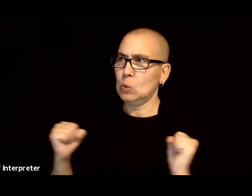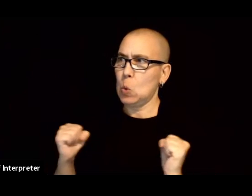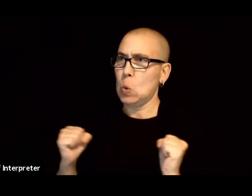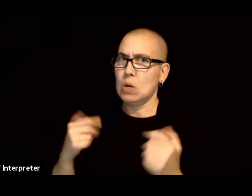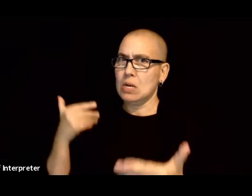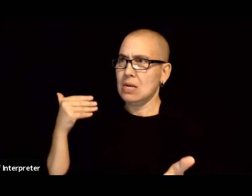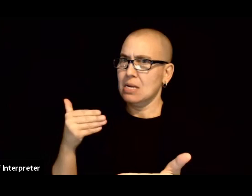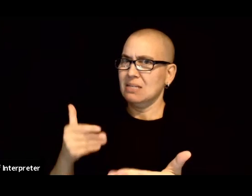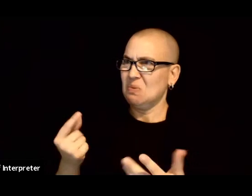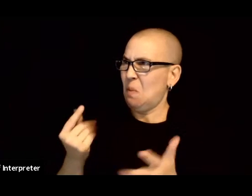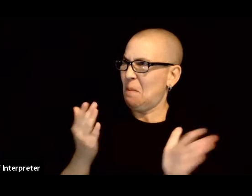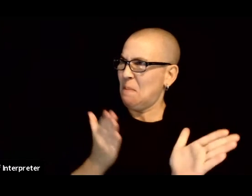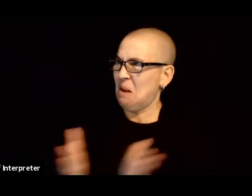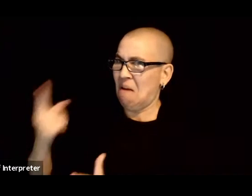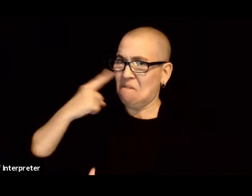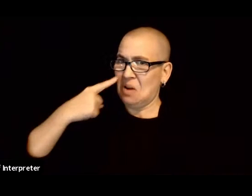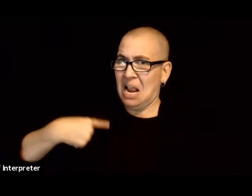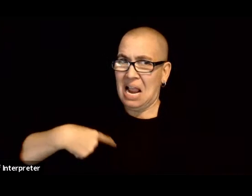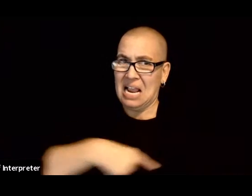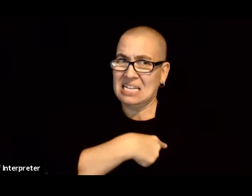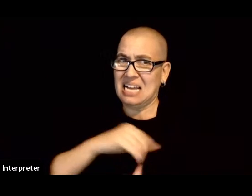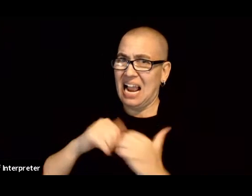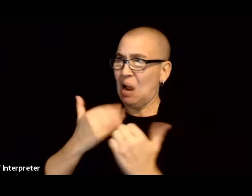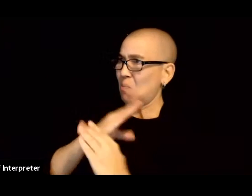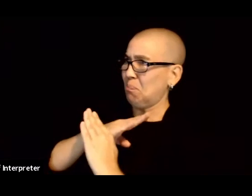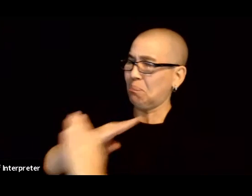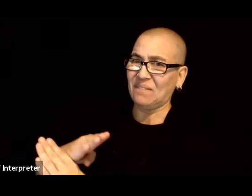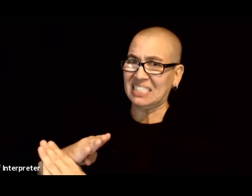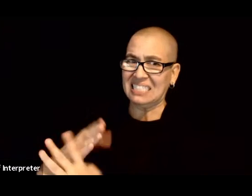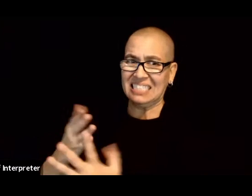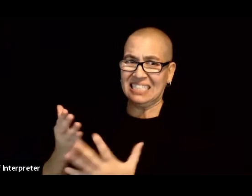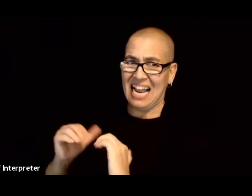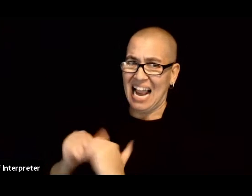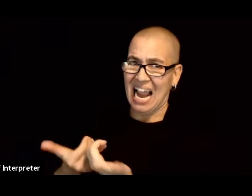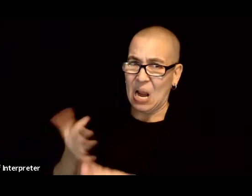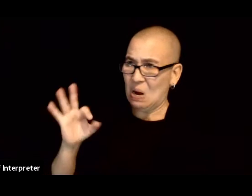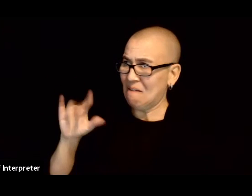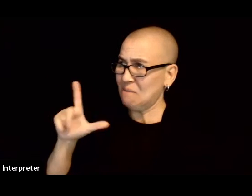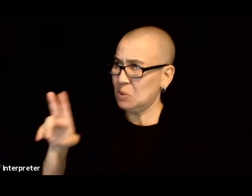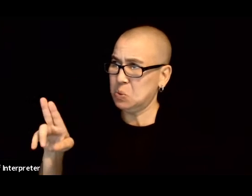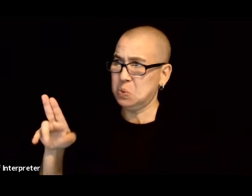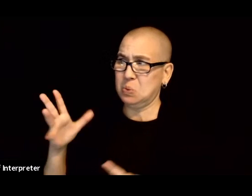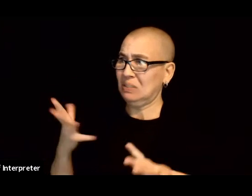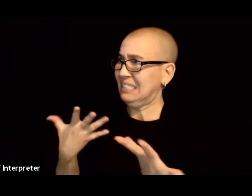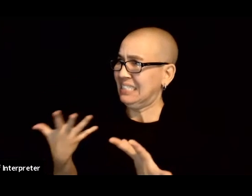and COVID and all those tough time we're going through? That's the last question. Thank you.